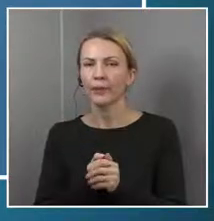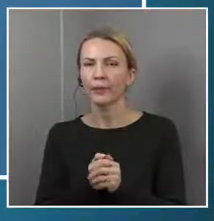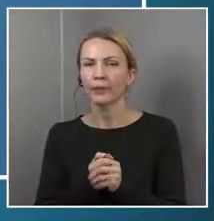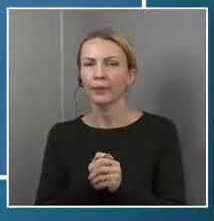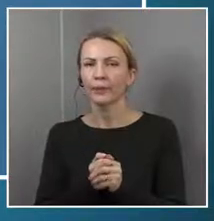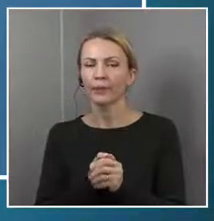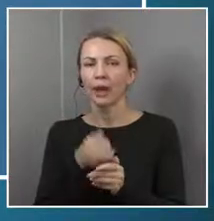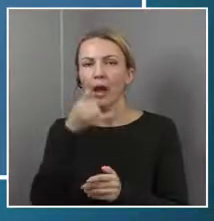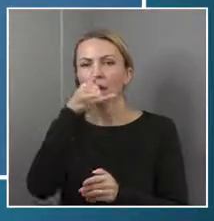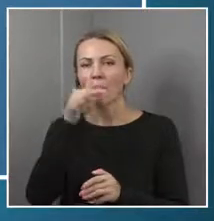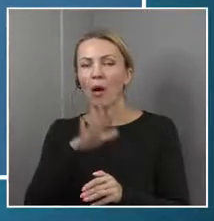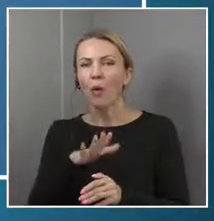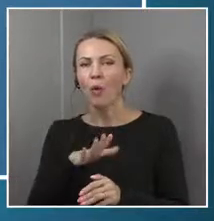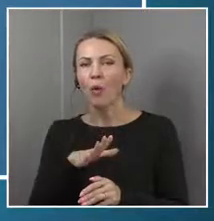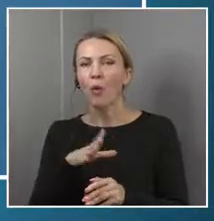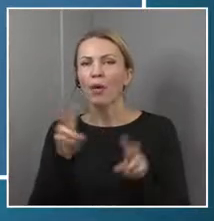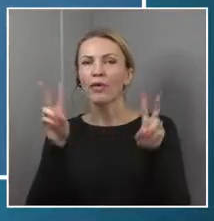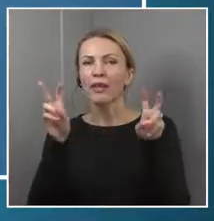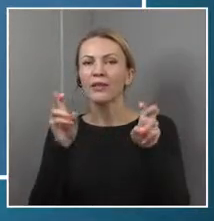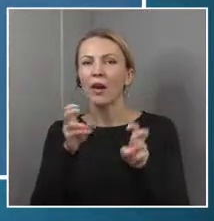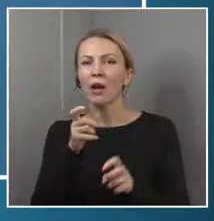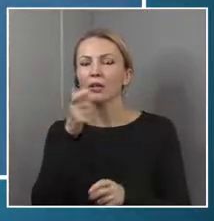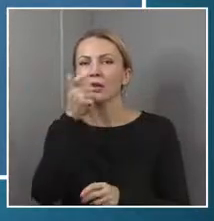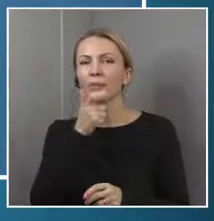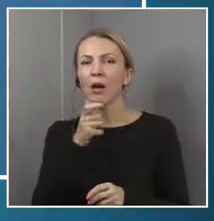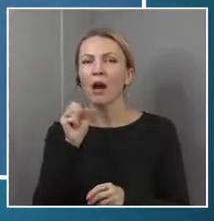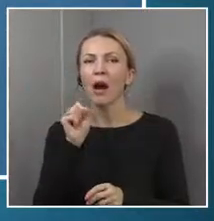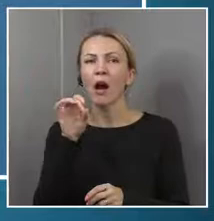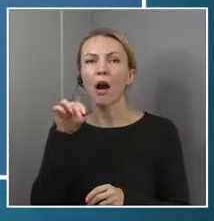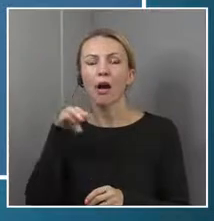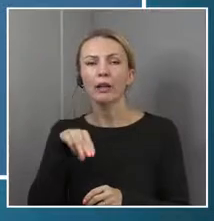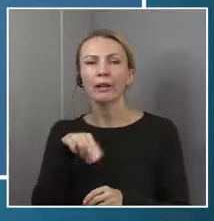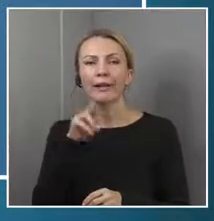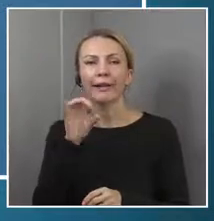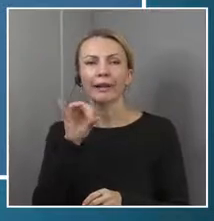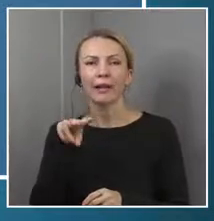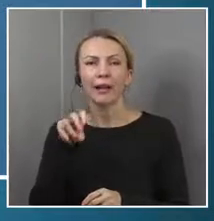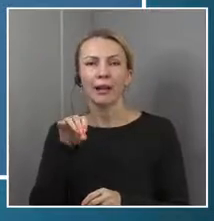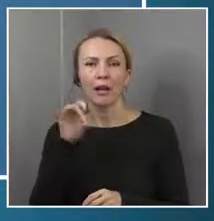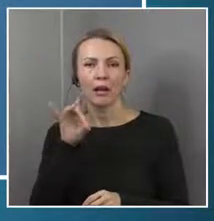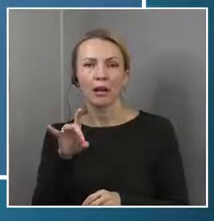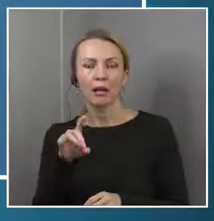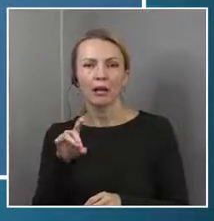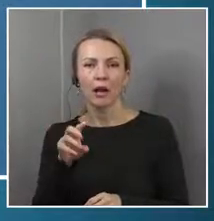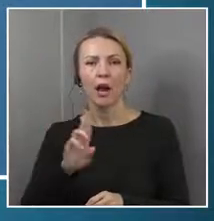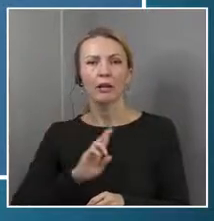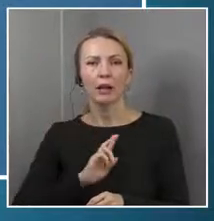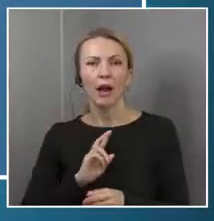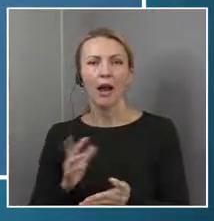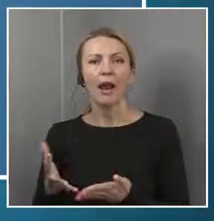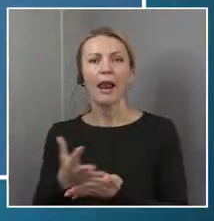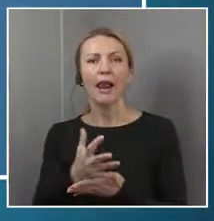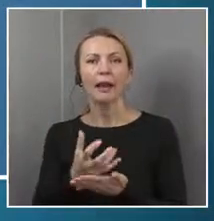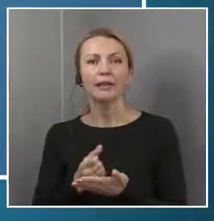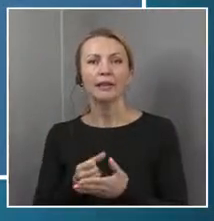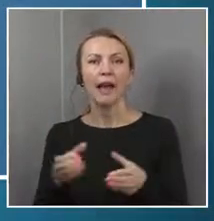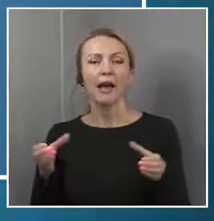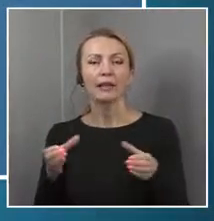and I'm a collector. Also, I would